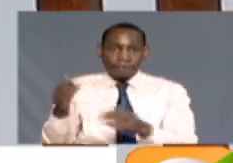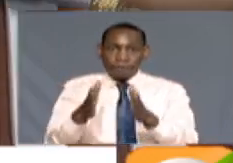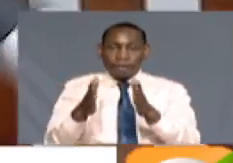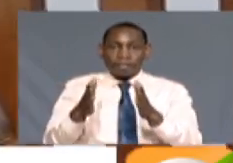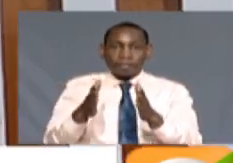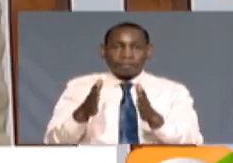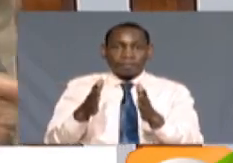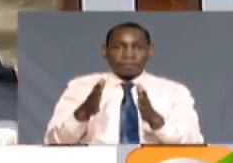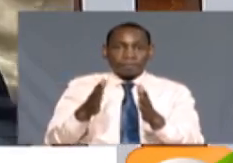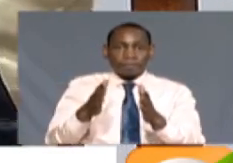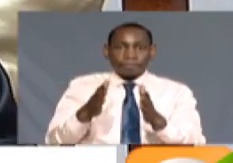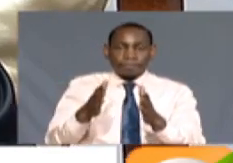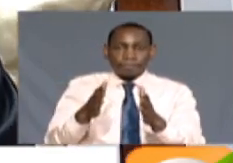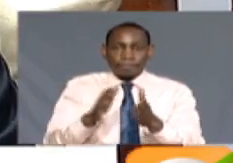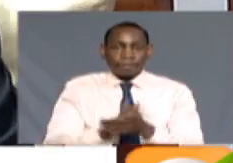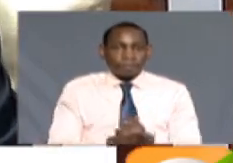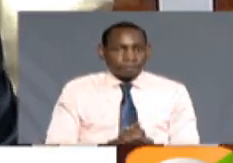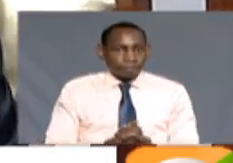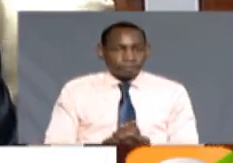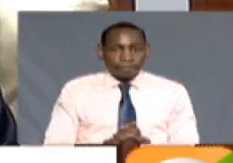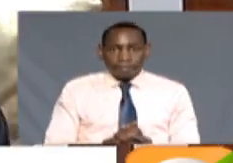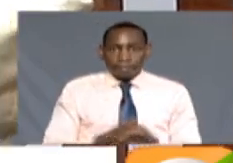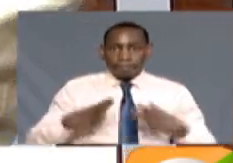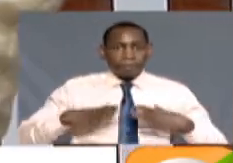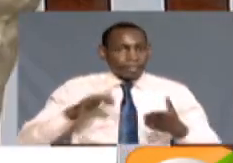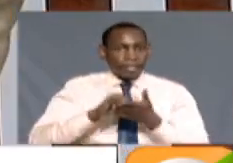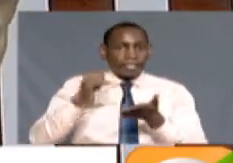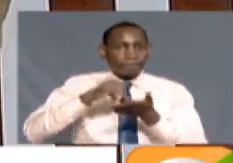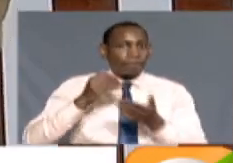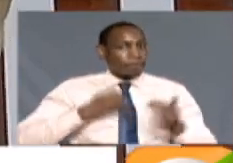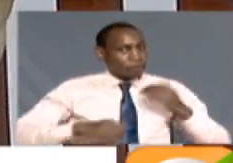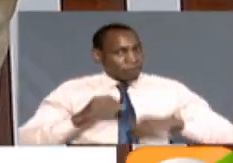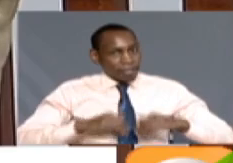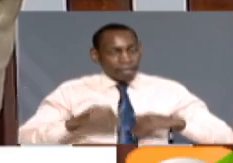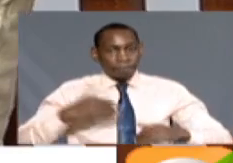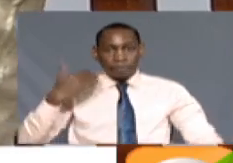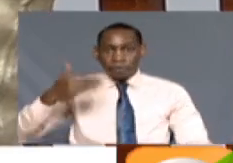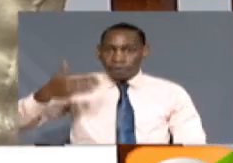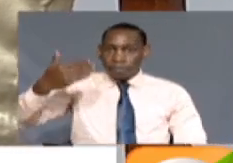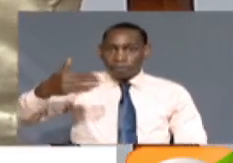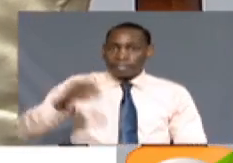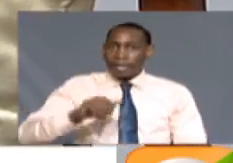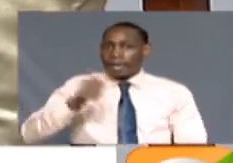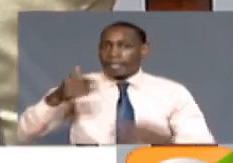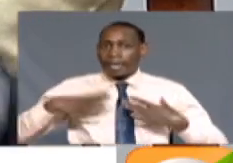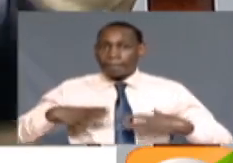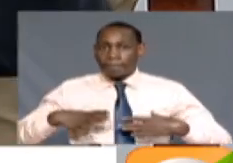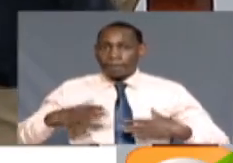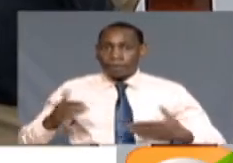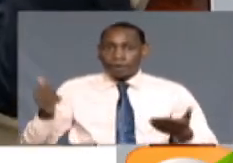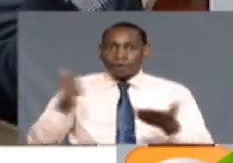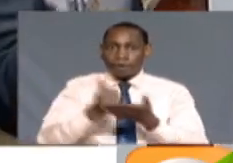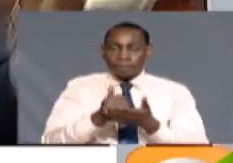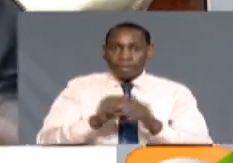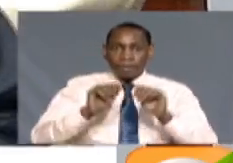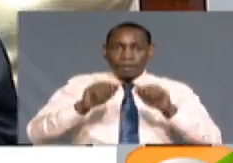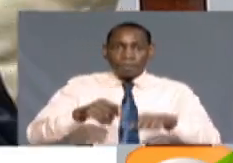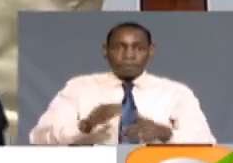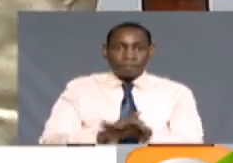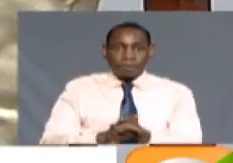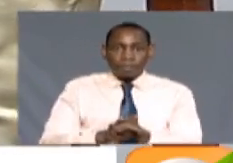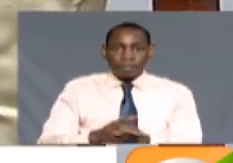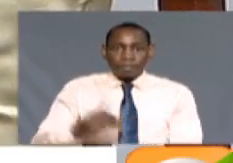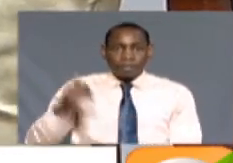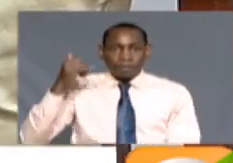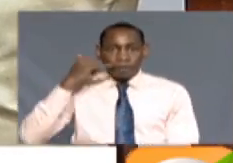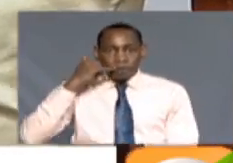grabbers, what have you. People who are involved in corruption of all types. Yes. People who are in offices, they can pick up their telephones and call